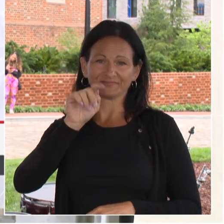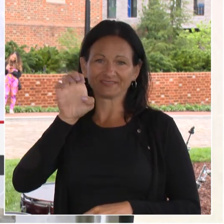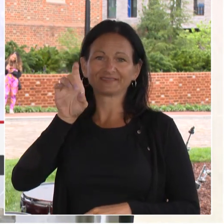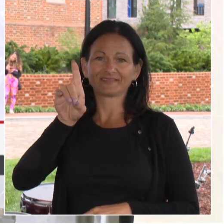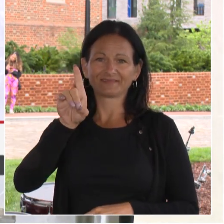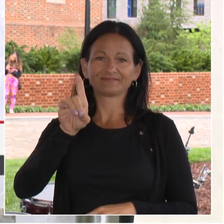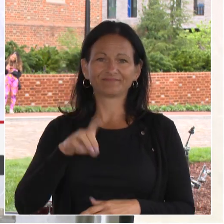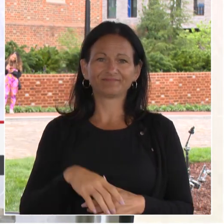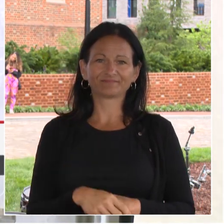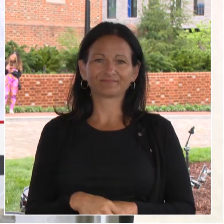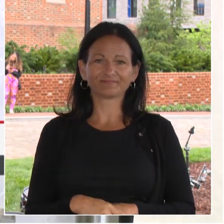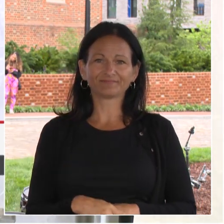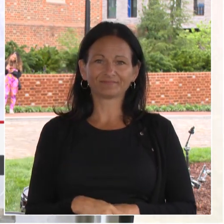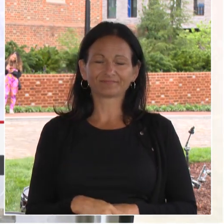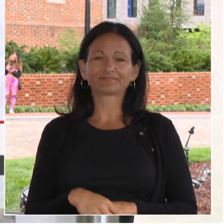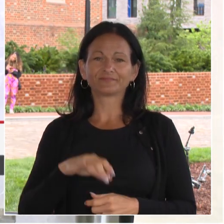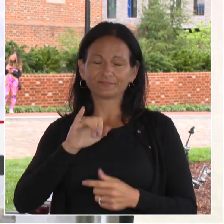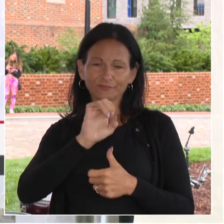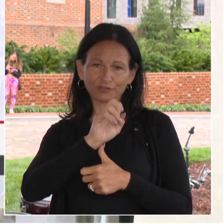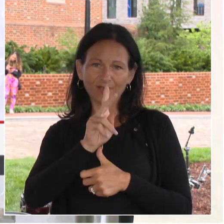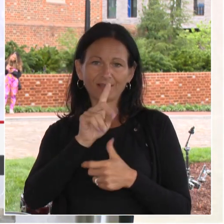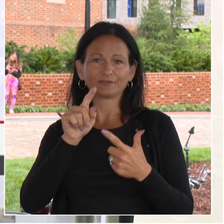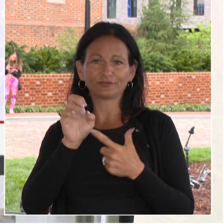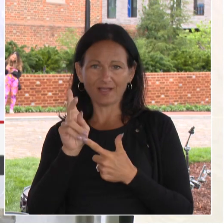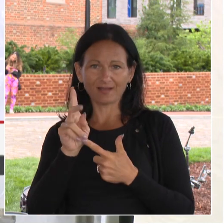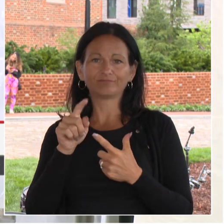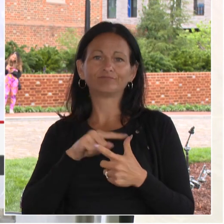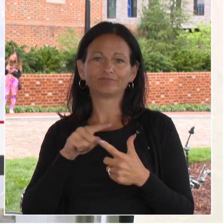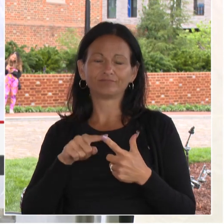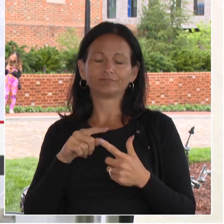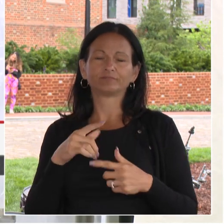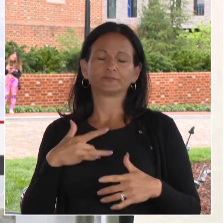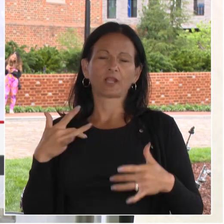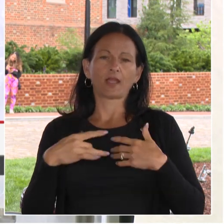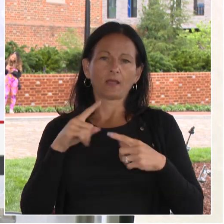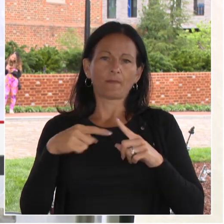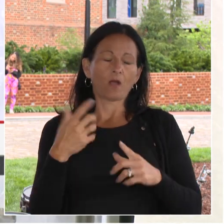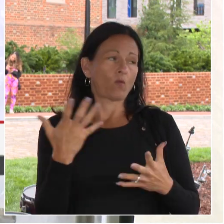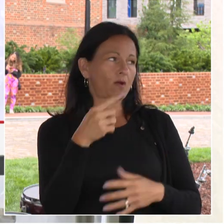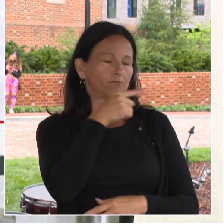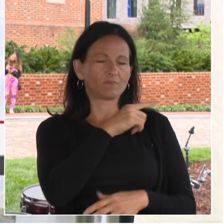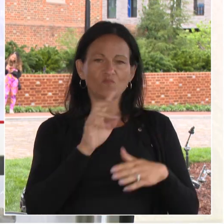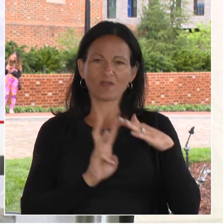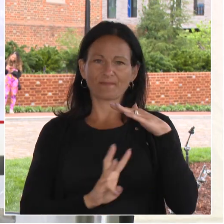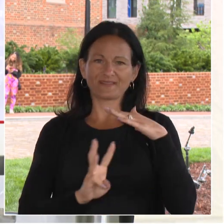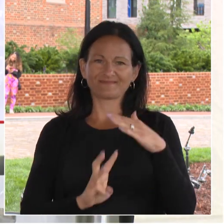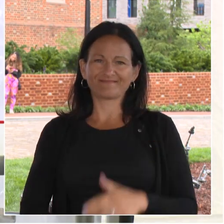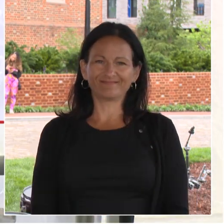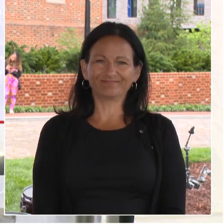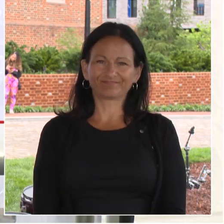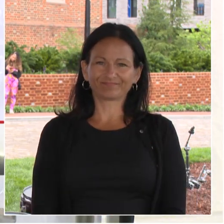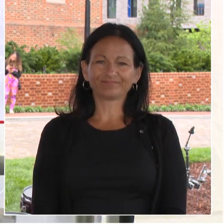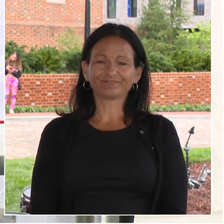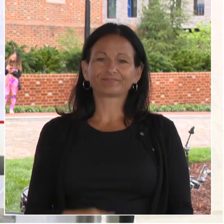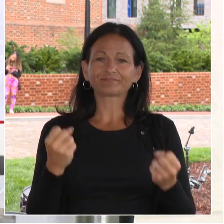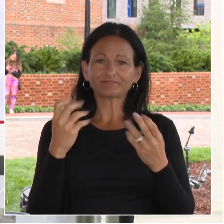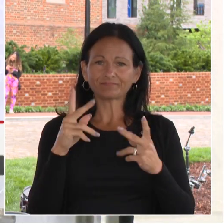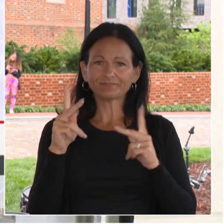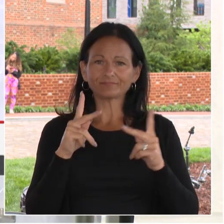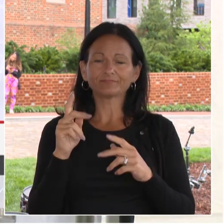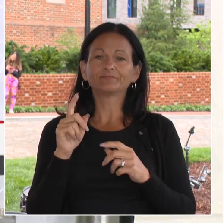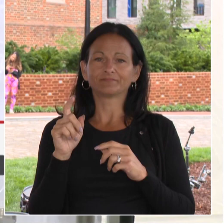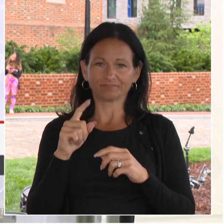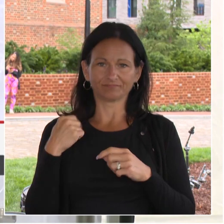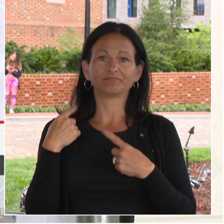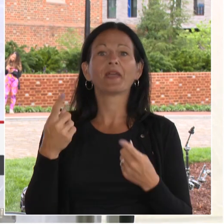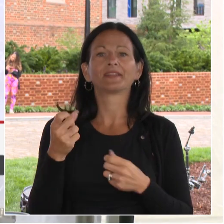and later Robert. Those are all Wegmans folks in the 1920s, and over so many decades in Rochester. Although